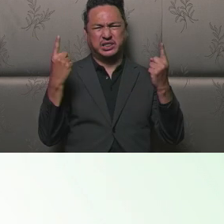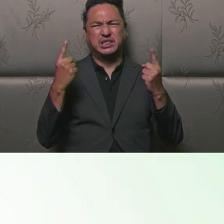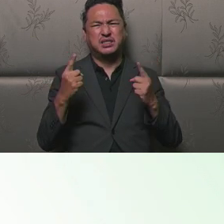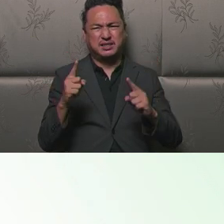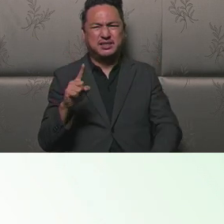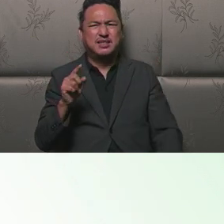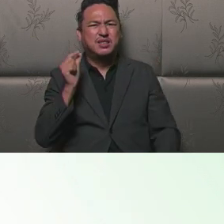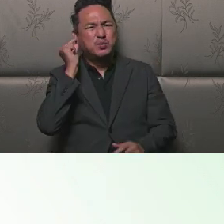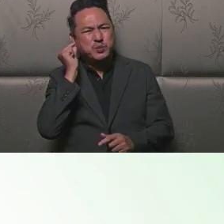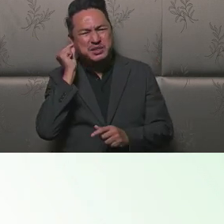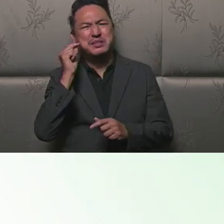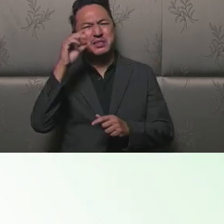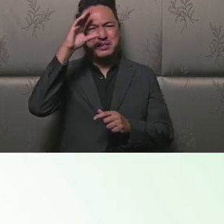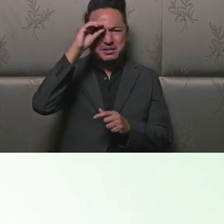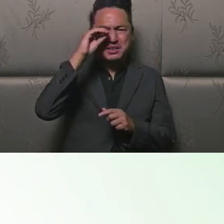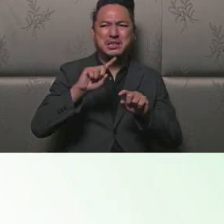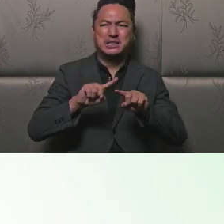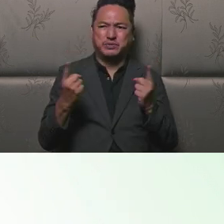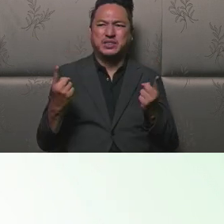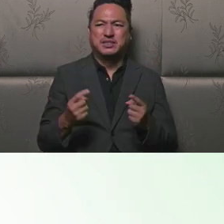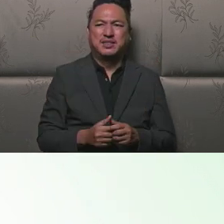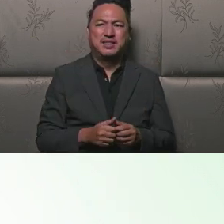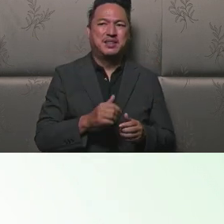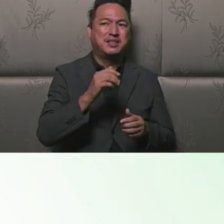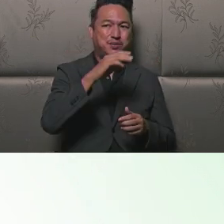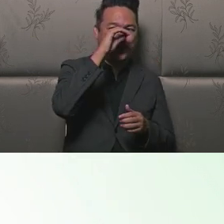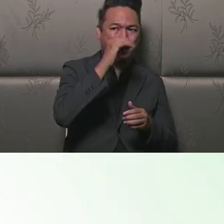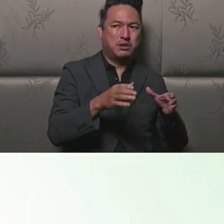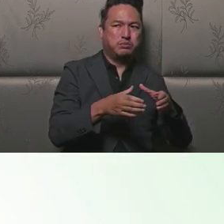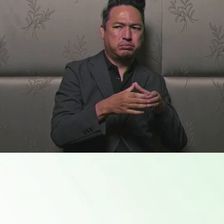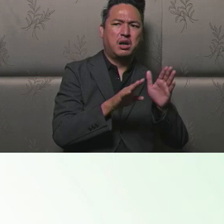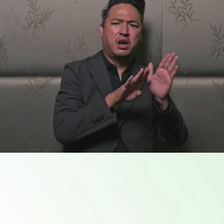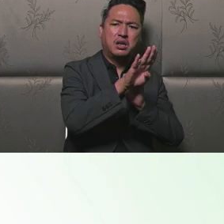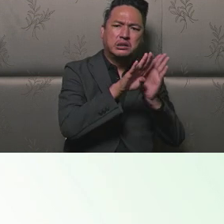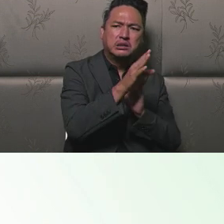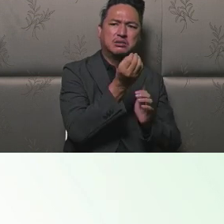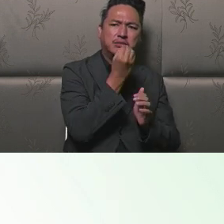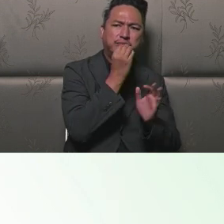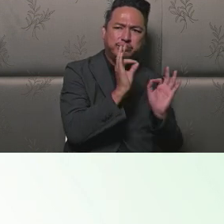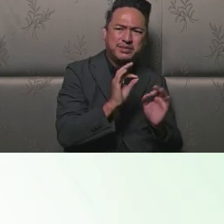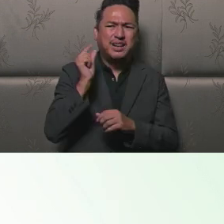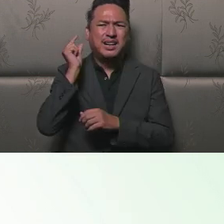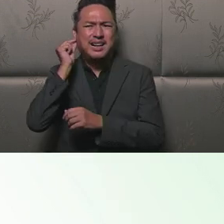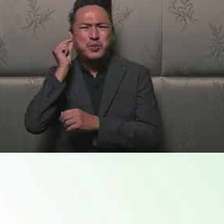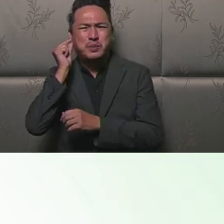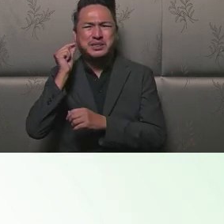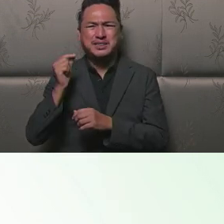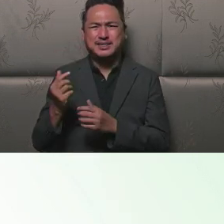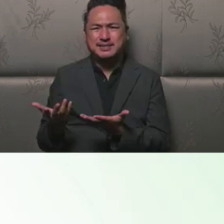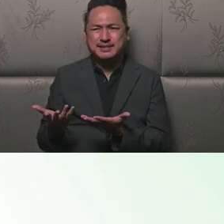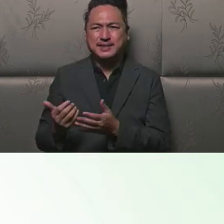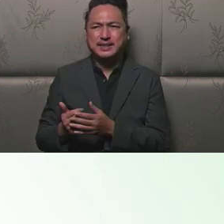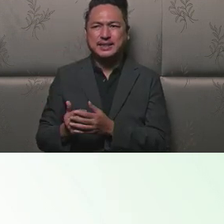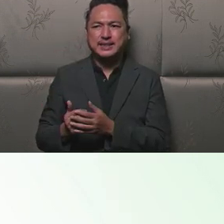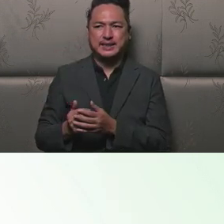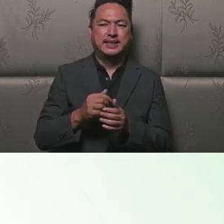saw the same with the Afghans in Pakistan. Disabilities, which were talked about earlier in the previous session,